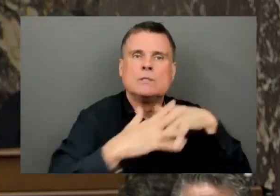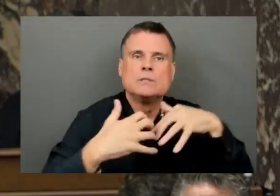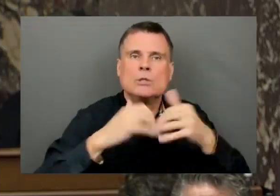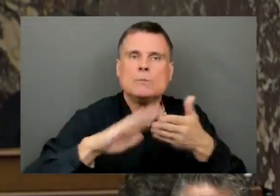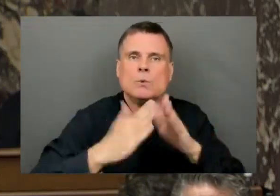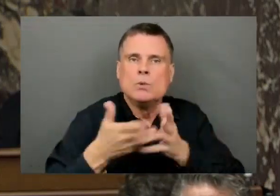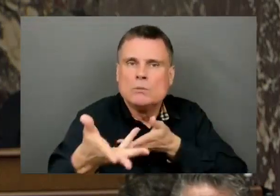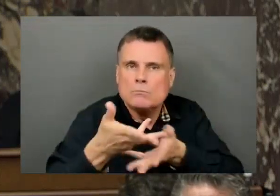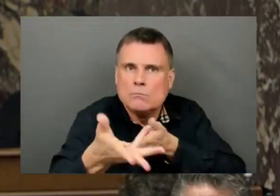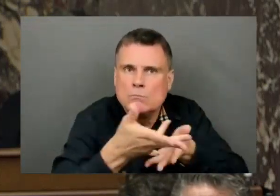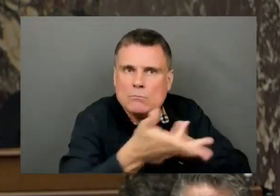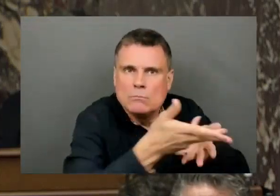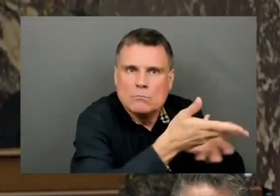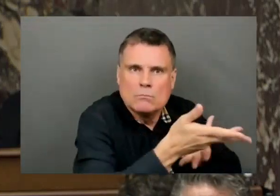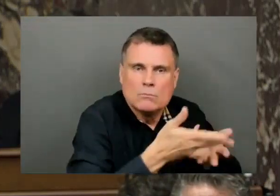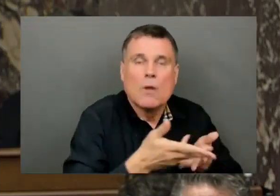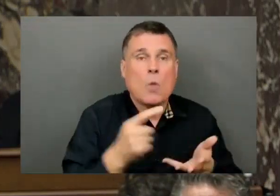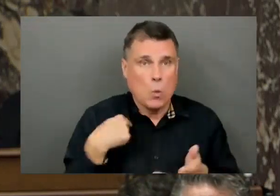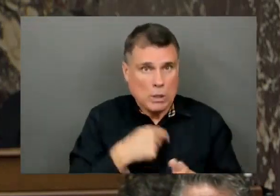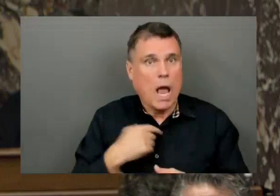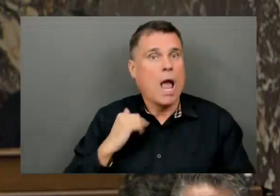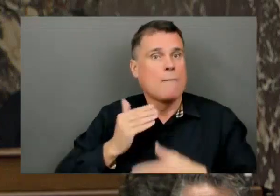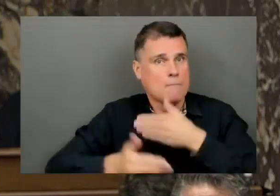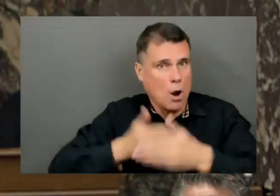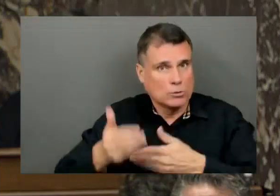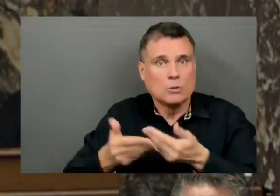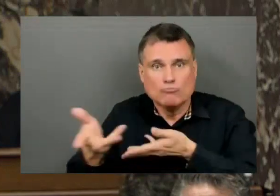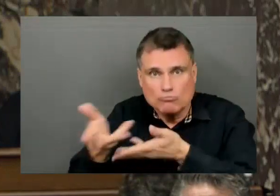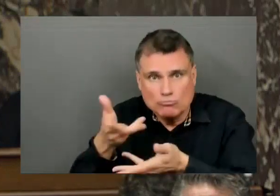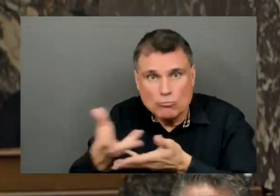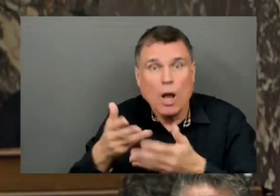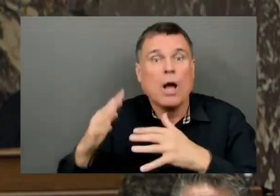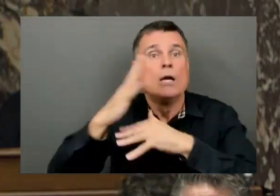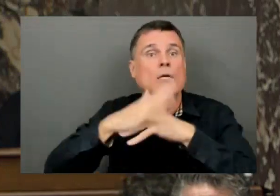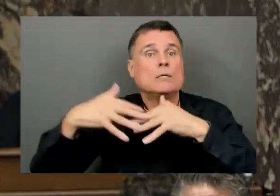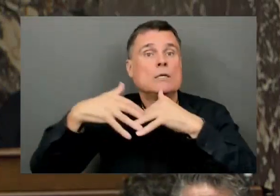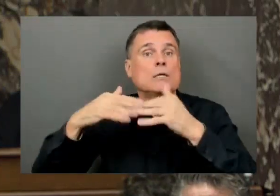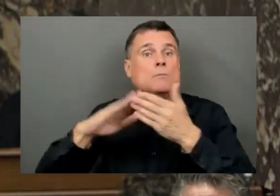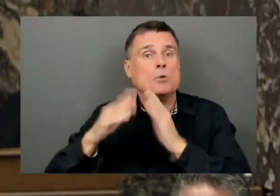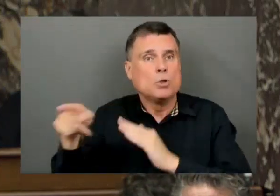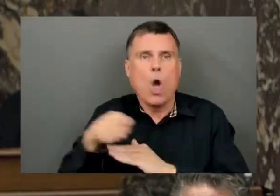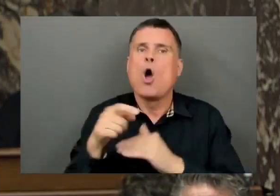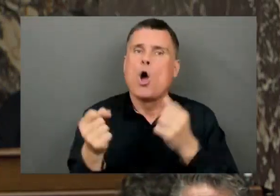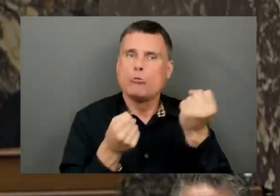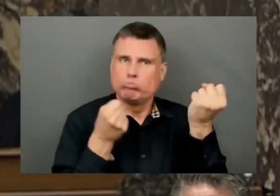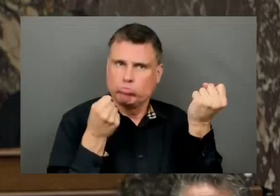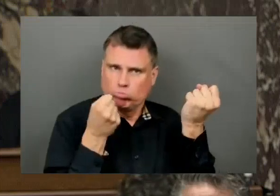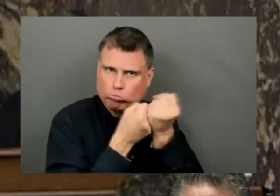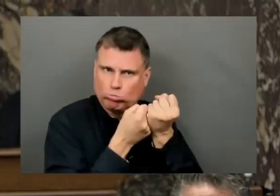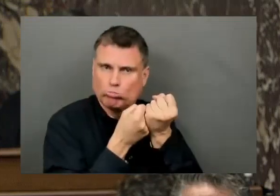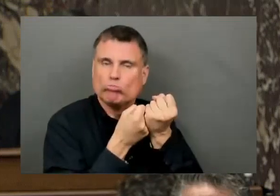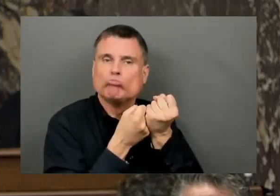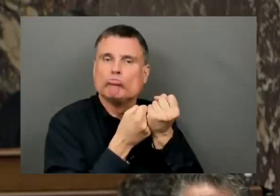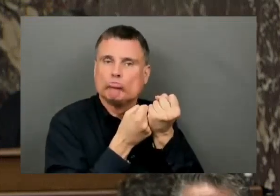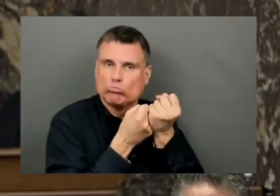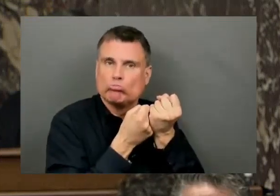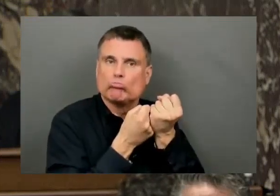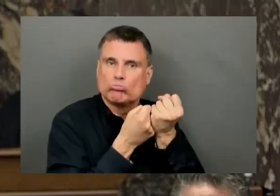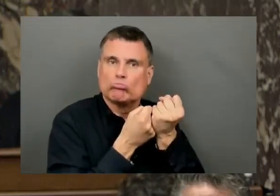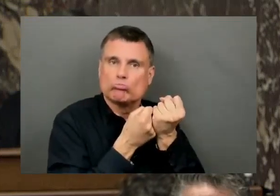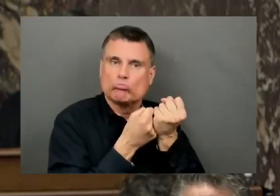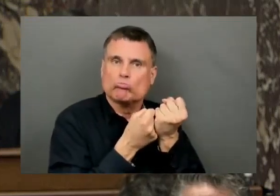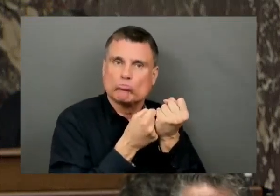supported a TAP, Technical Advisory Panel, identified deferrals, others said that based on